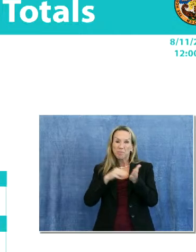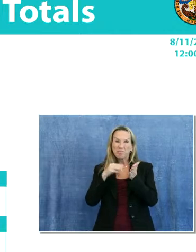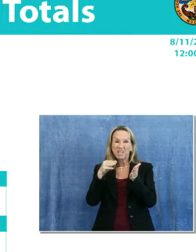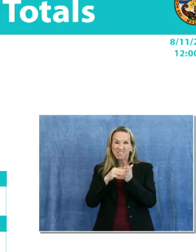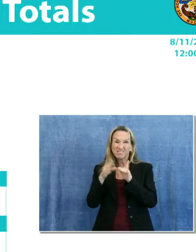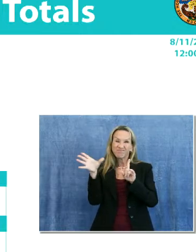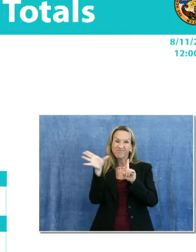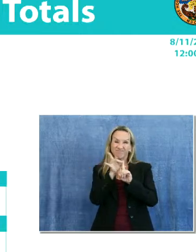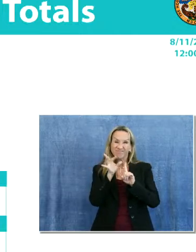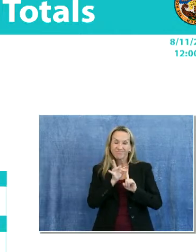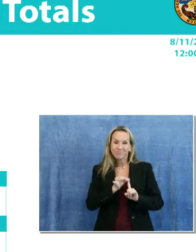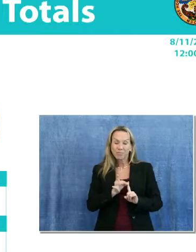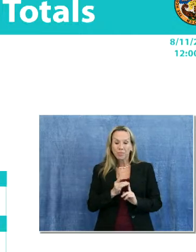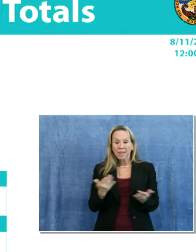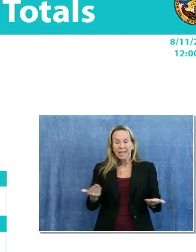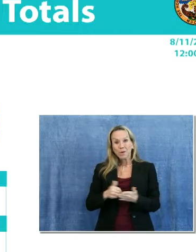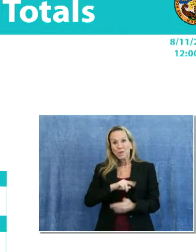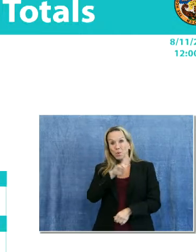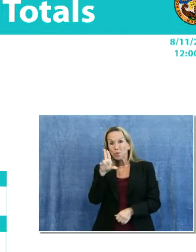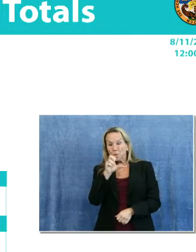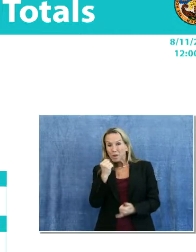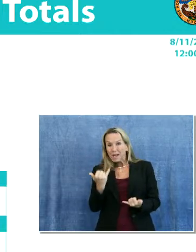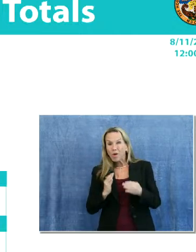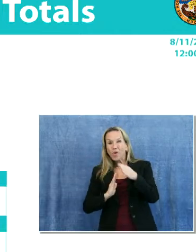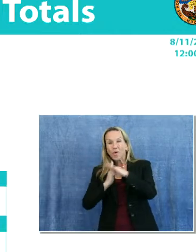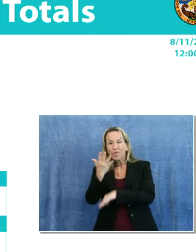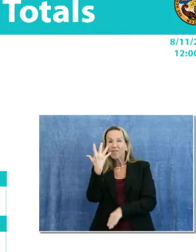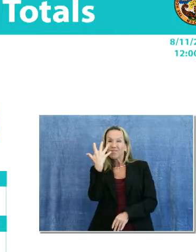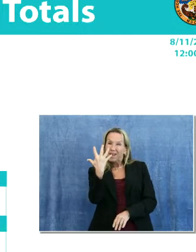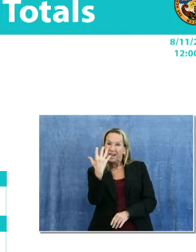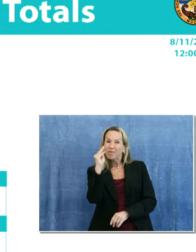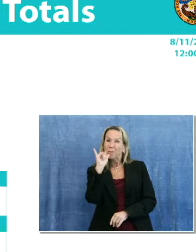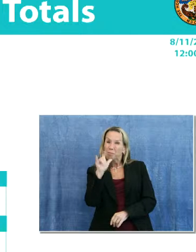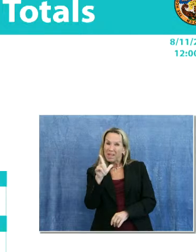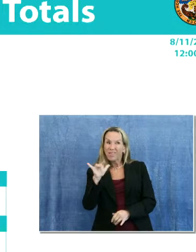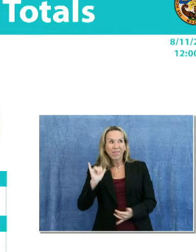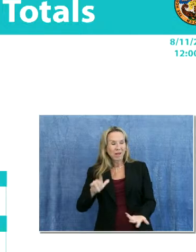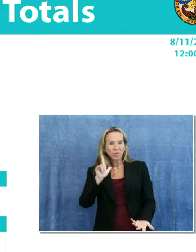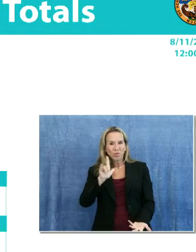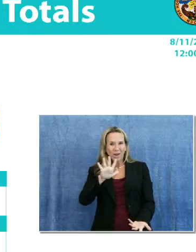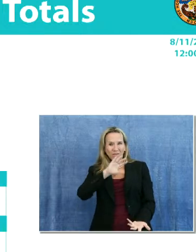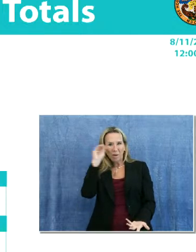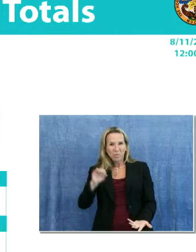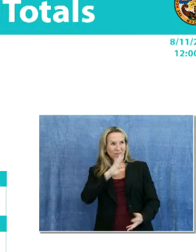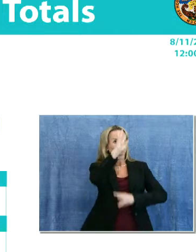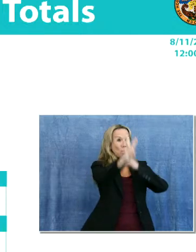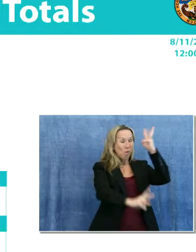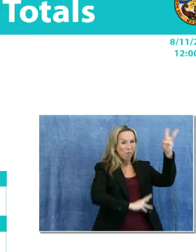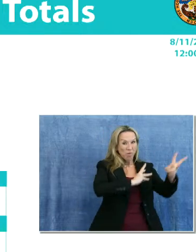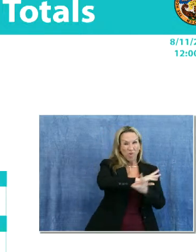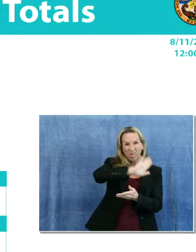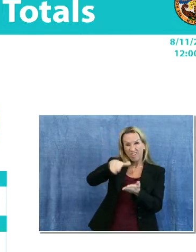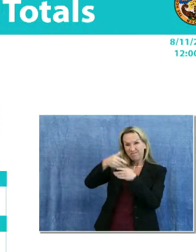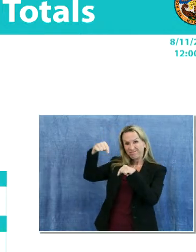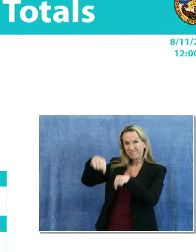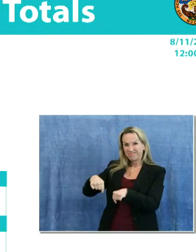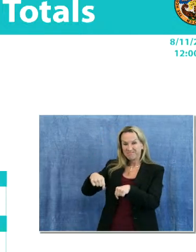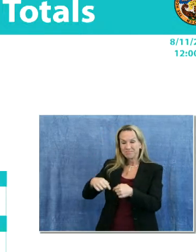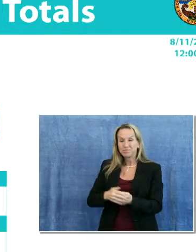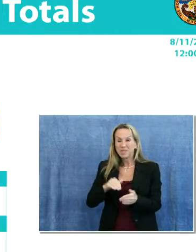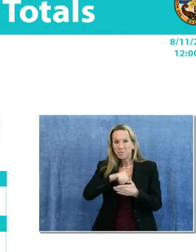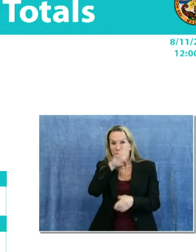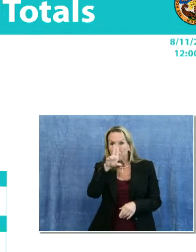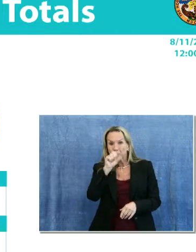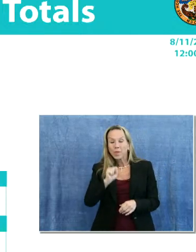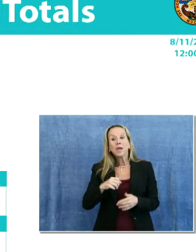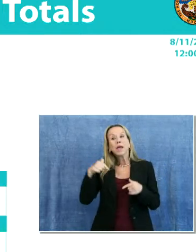and nationally, there are over 5 million cases, which is 25% of the global count. Today's local statistics